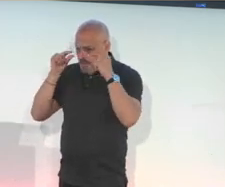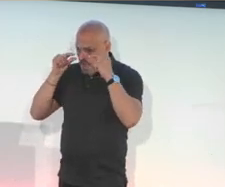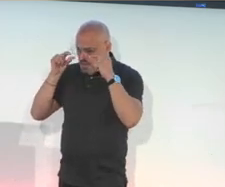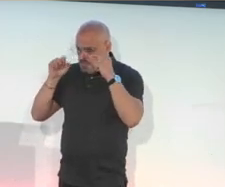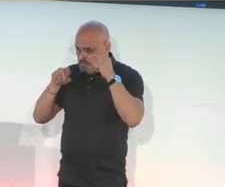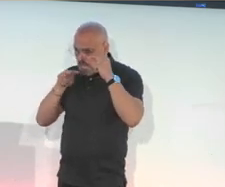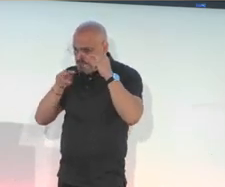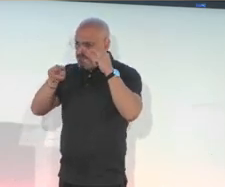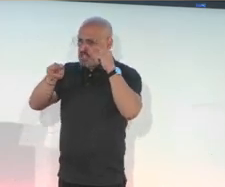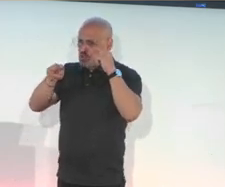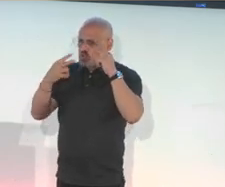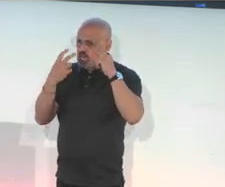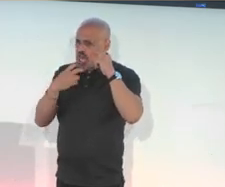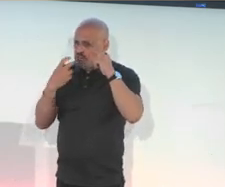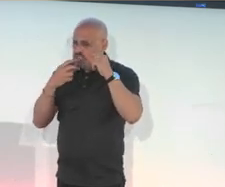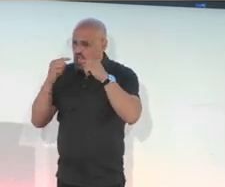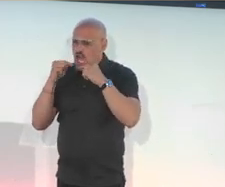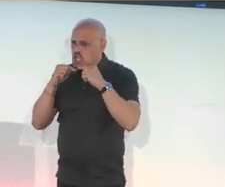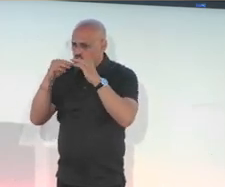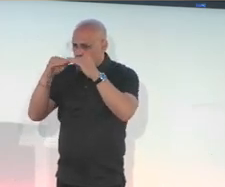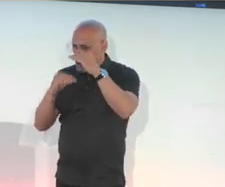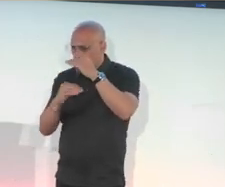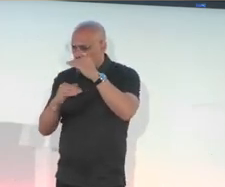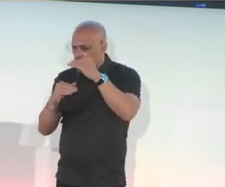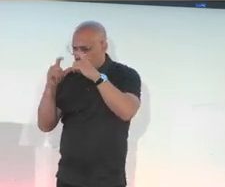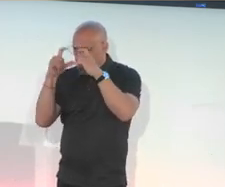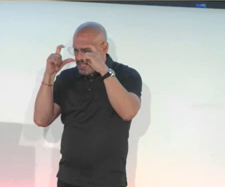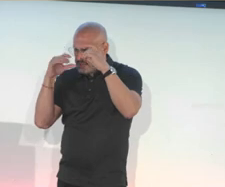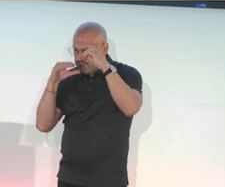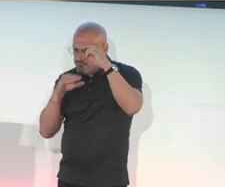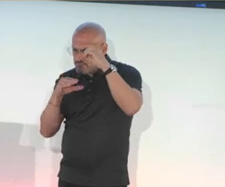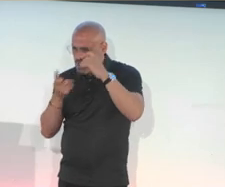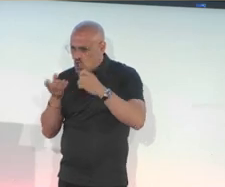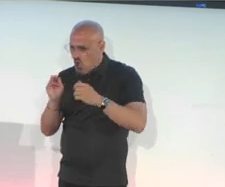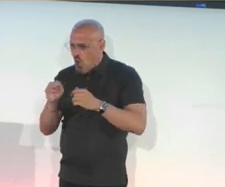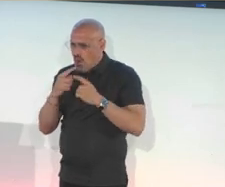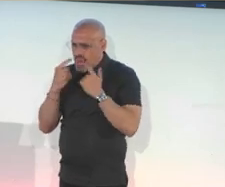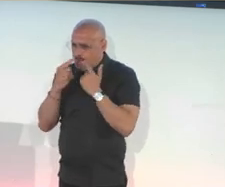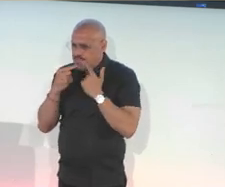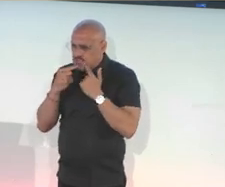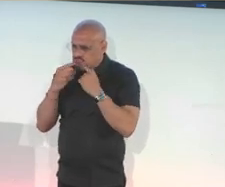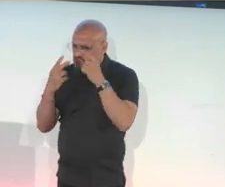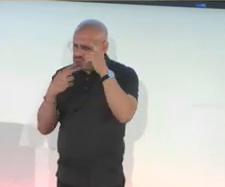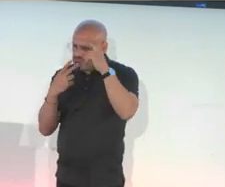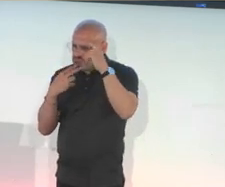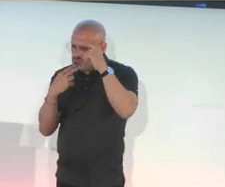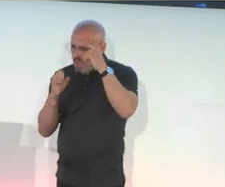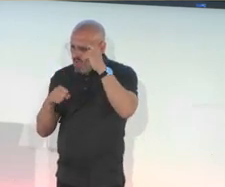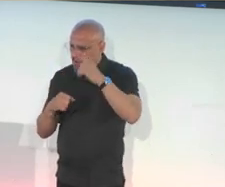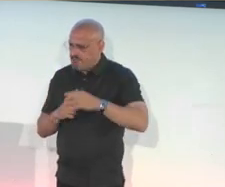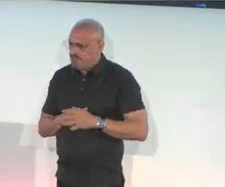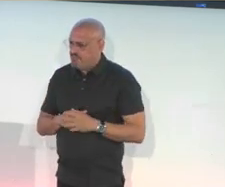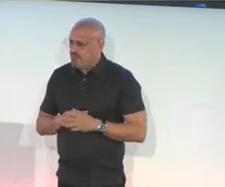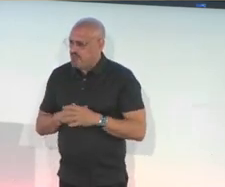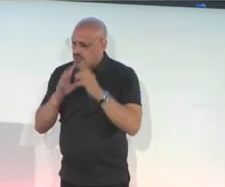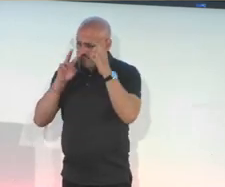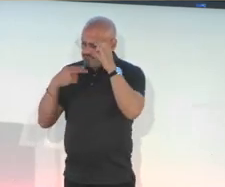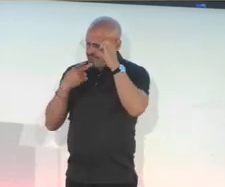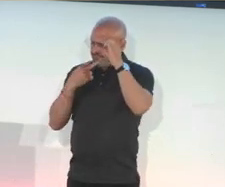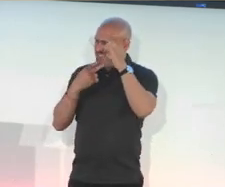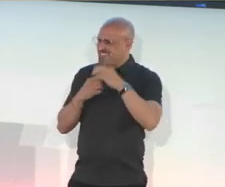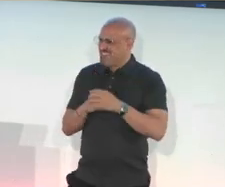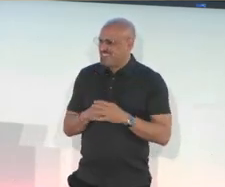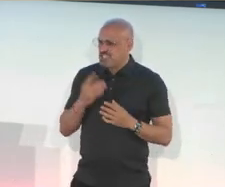view your lips underneath the glasses. So like your own lips. Yeah. Right. And maybe I'm thinking other ones,